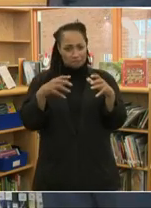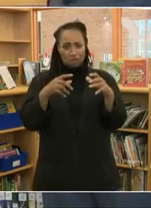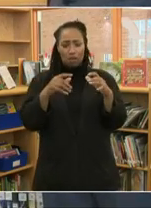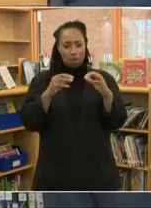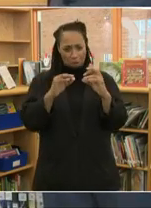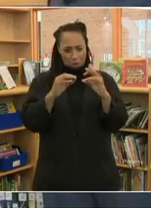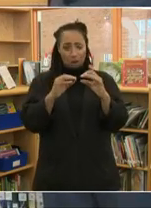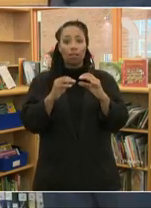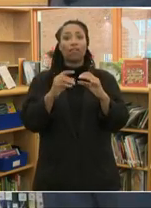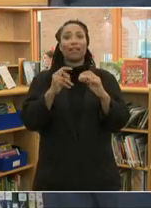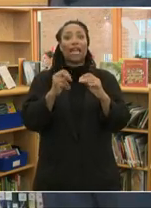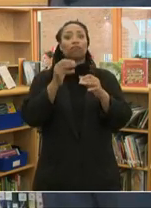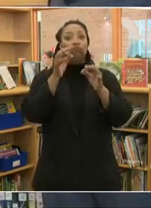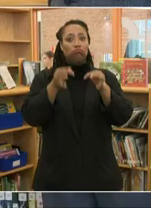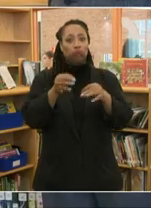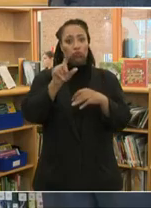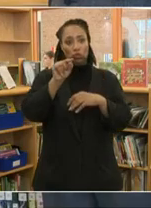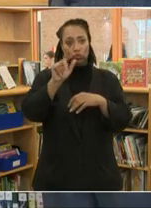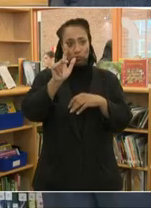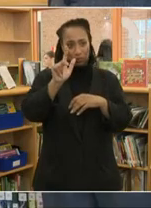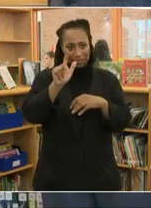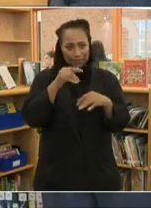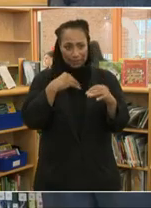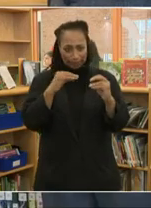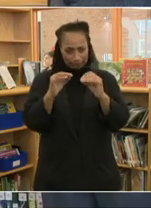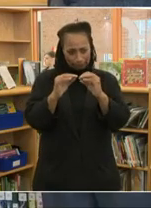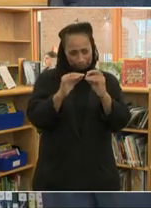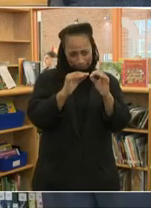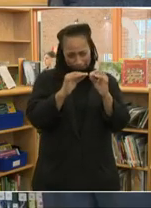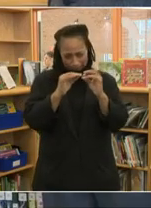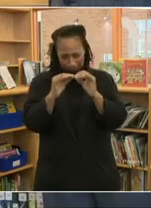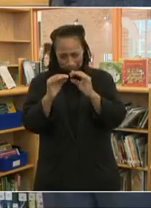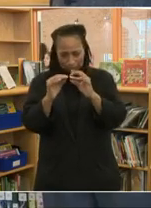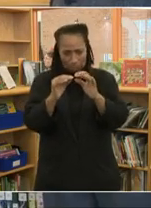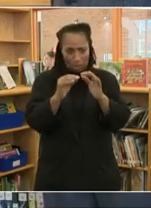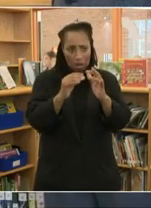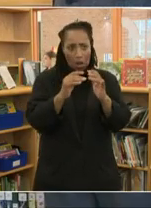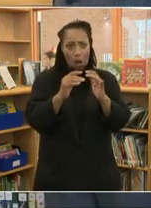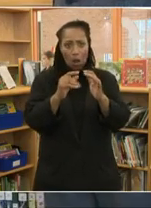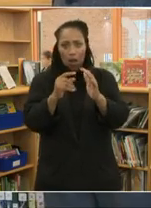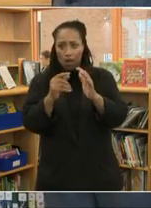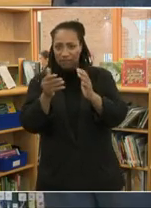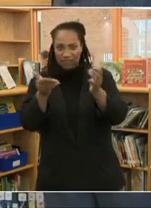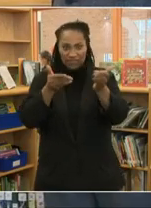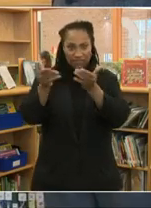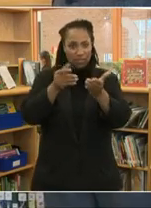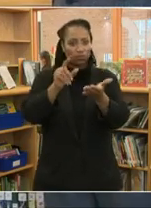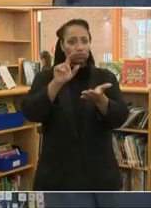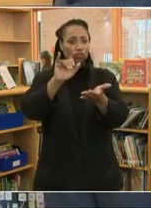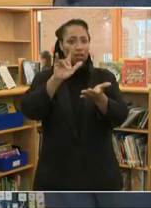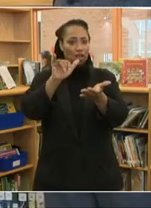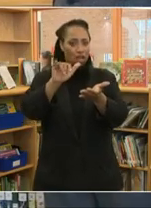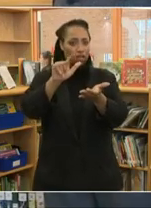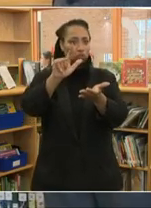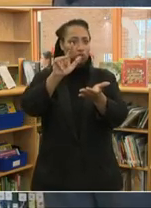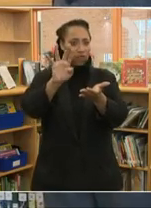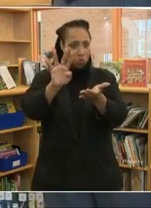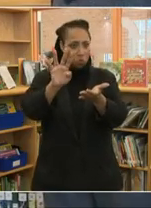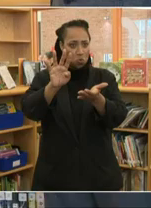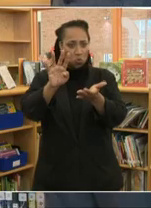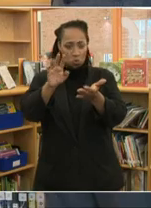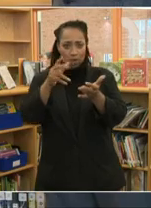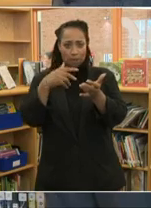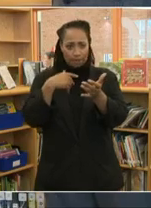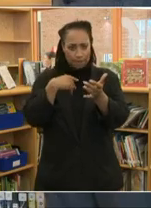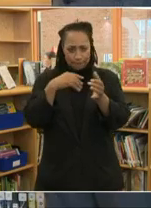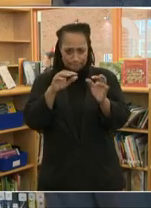on July 4th, 2023 with America's Invitation. So that's a video portal that's still active where anyone could go online at